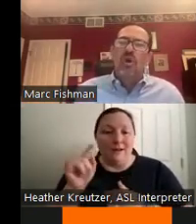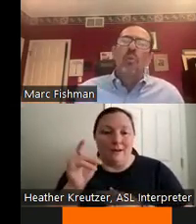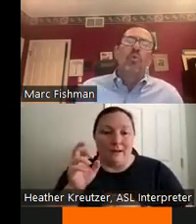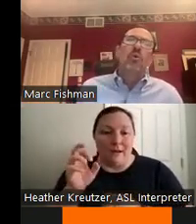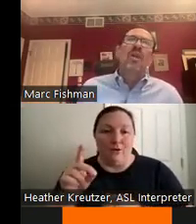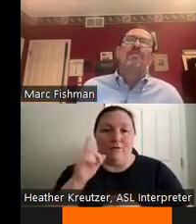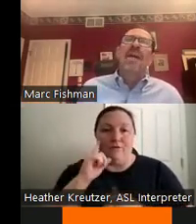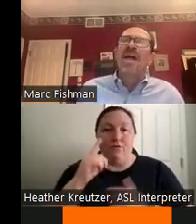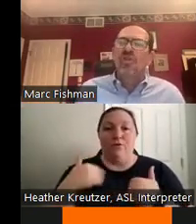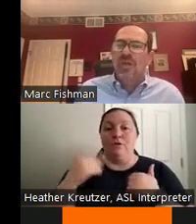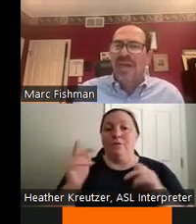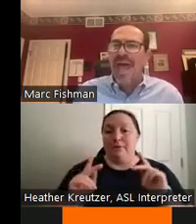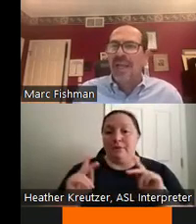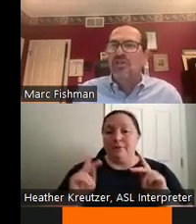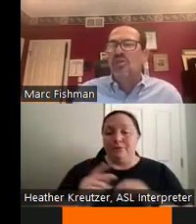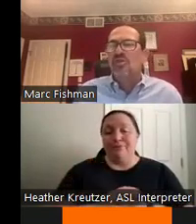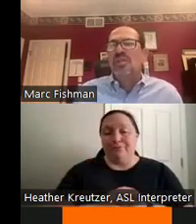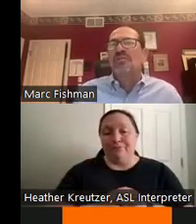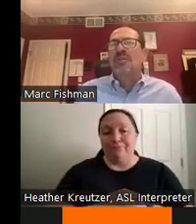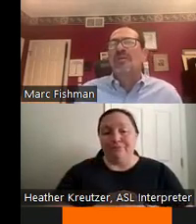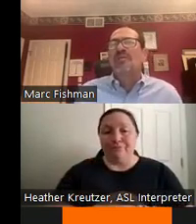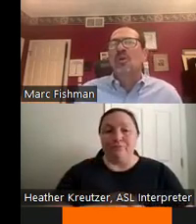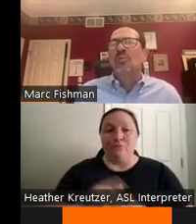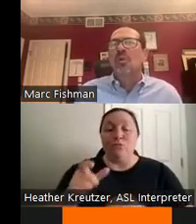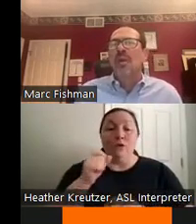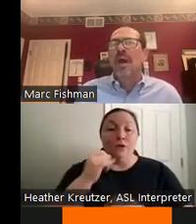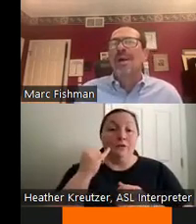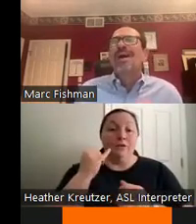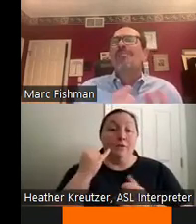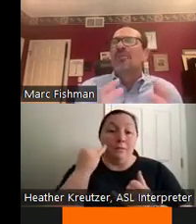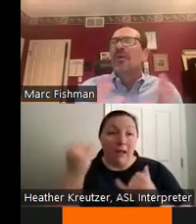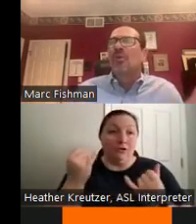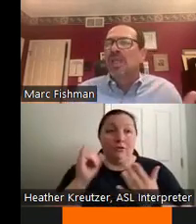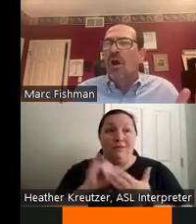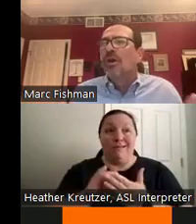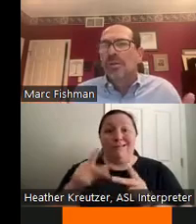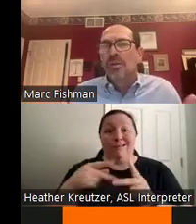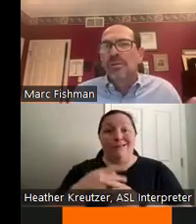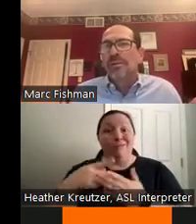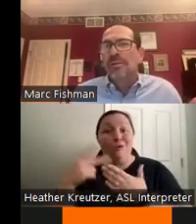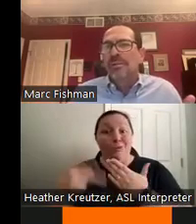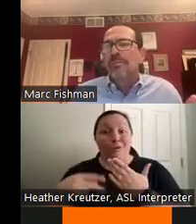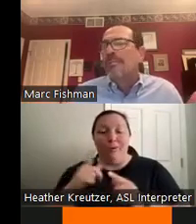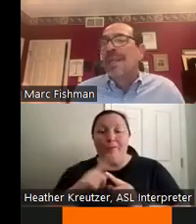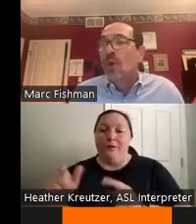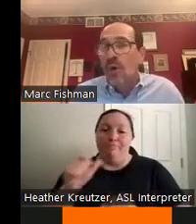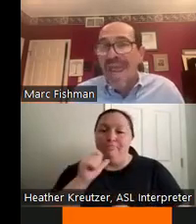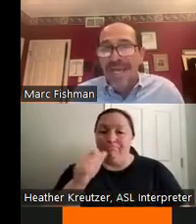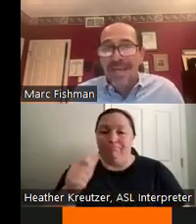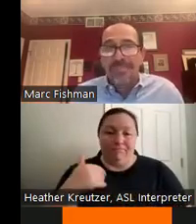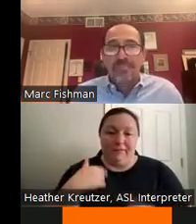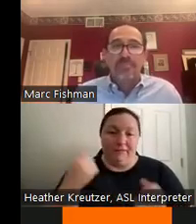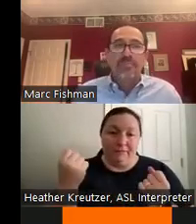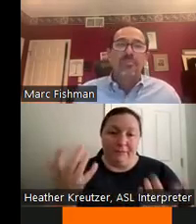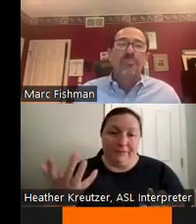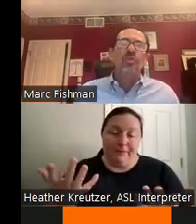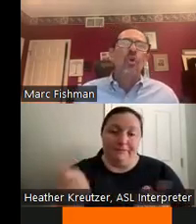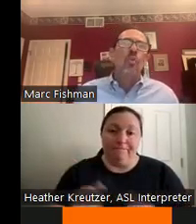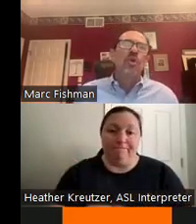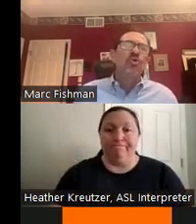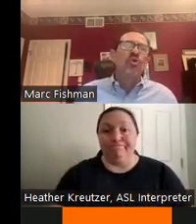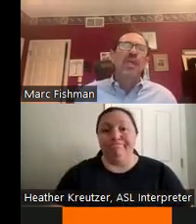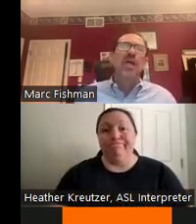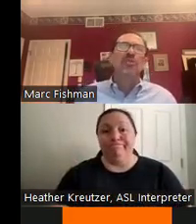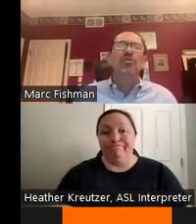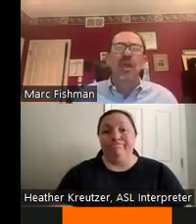people. So you can imagine an adolescent-specific methadone program, but there really aren't many or any.